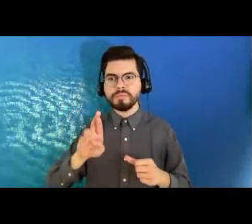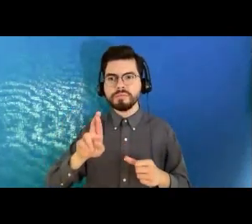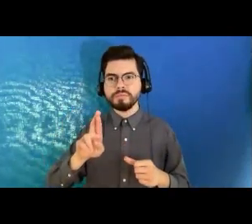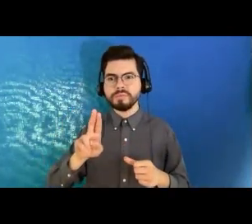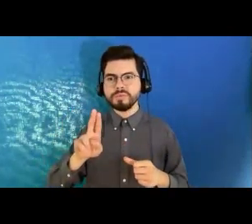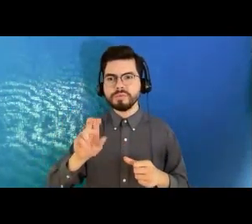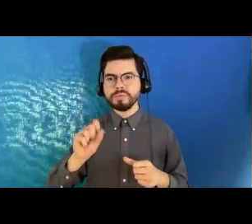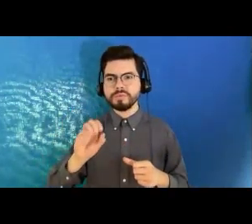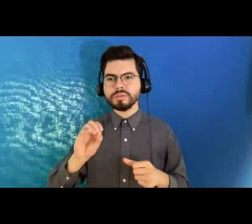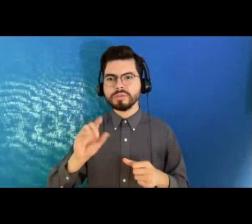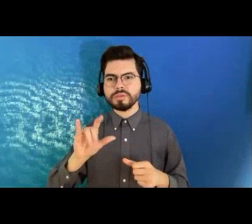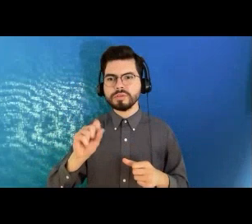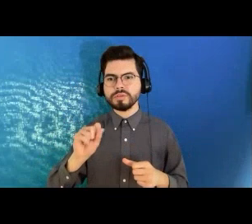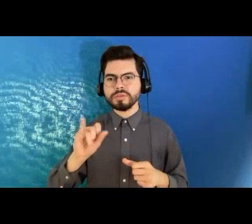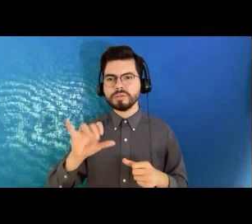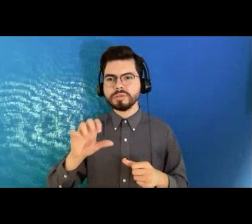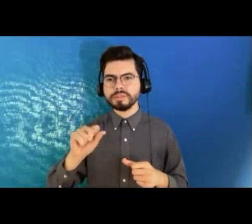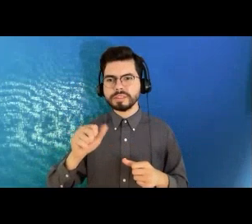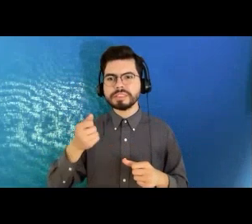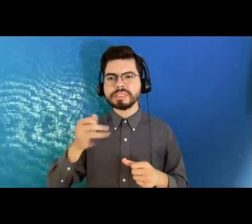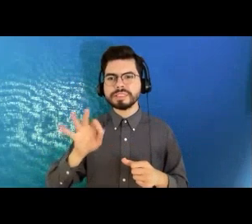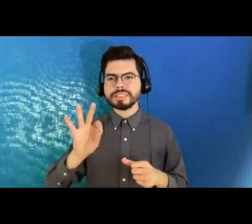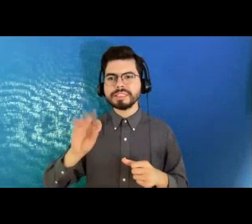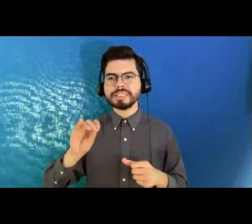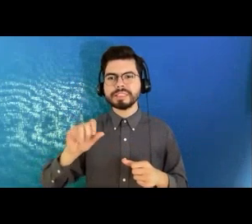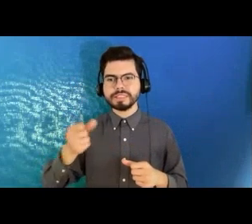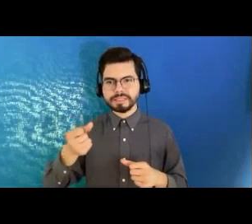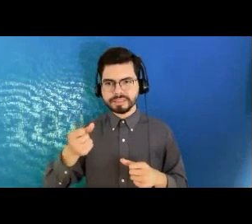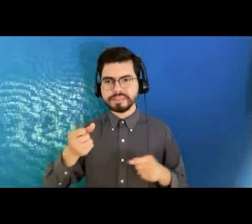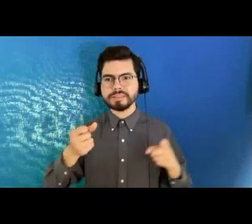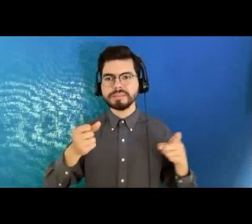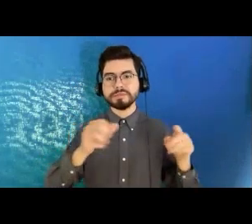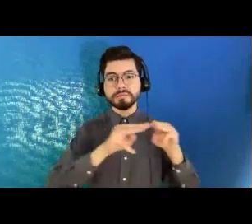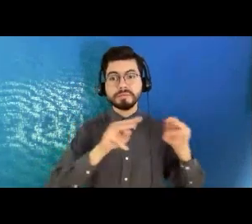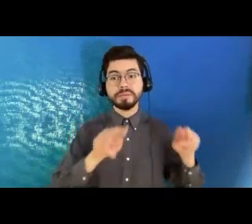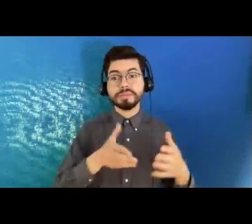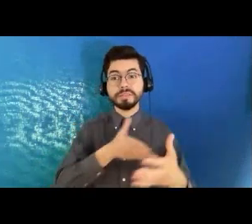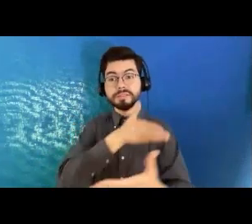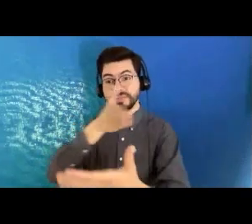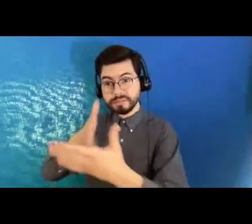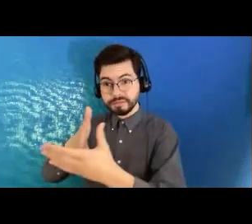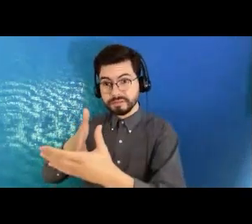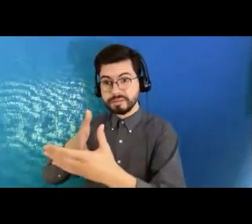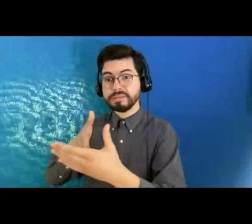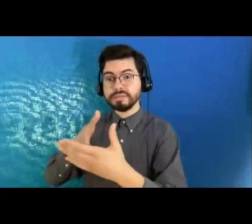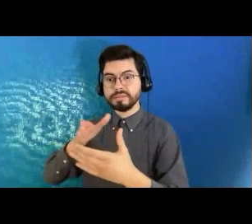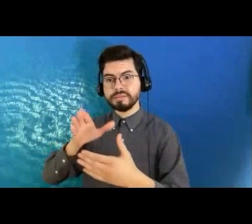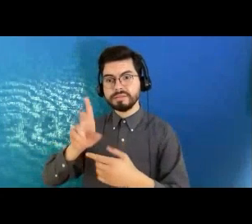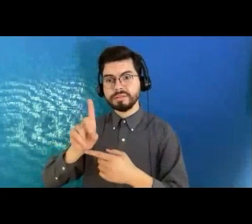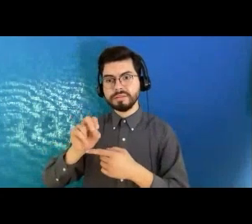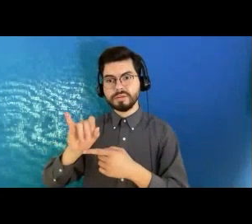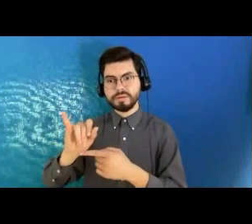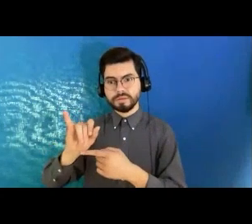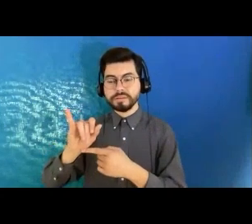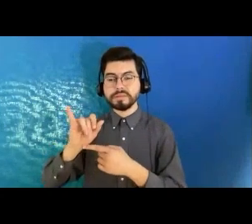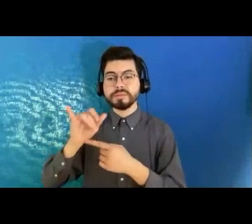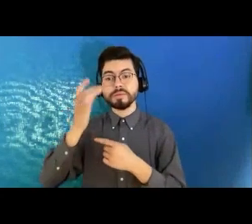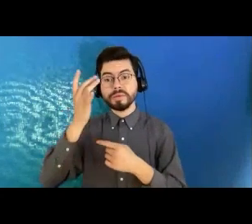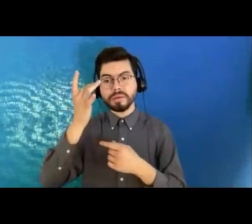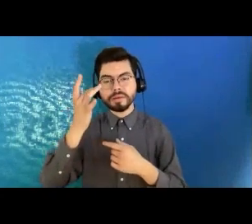late 1990s. There was an agreement reached in 2000 about managing bison as they exit the park so